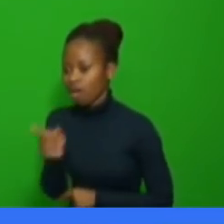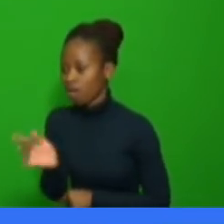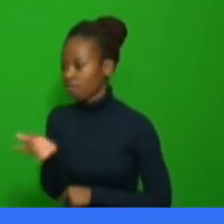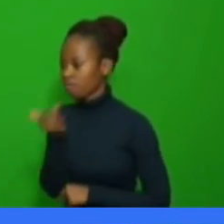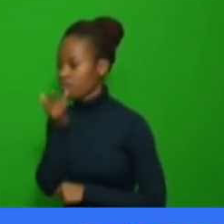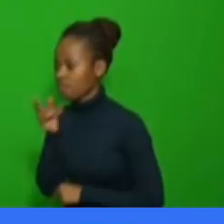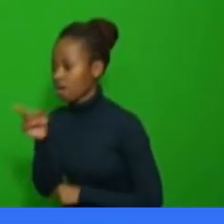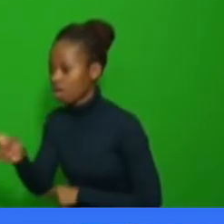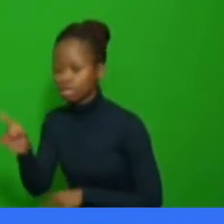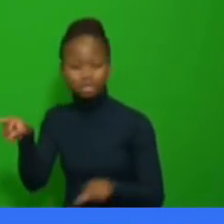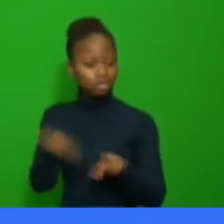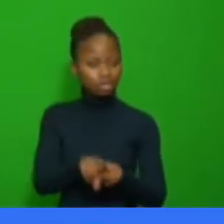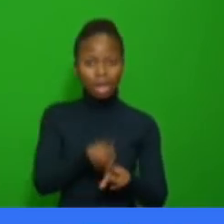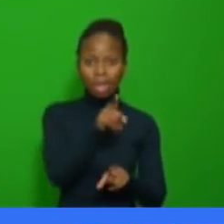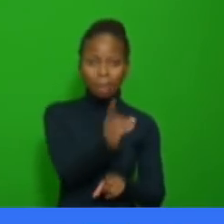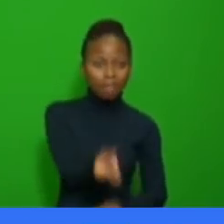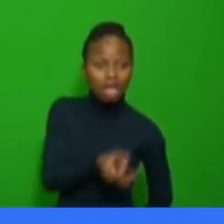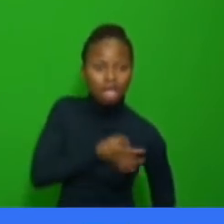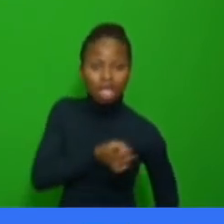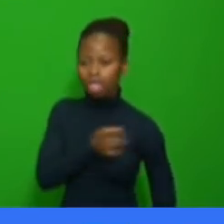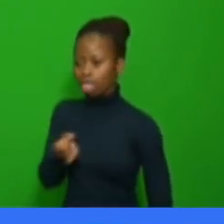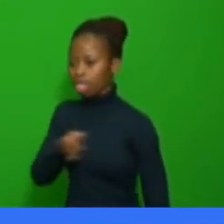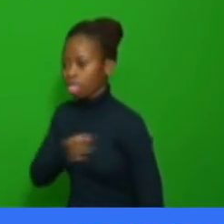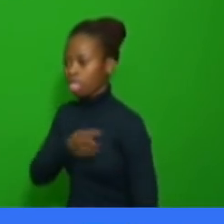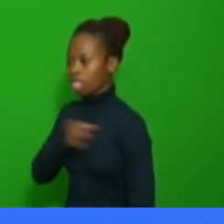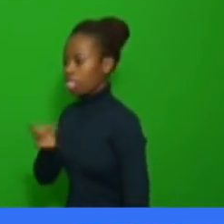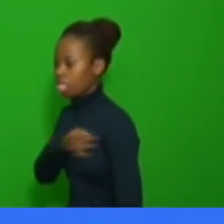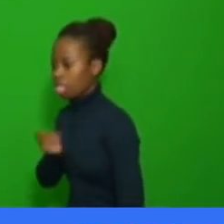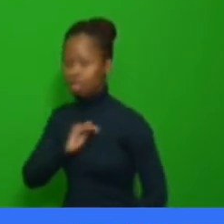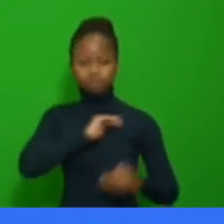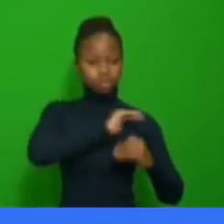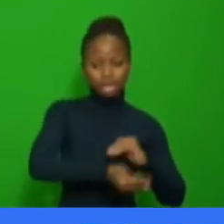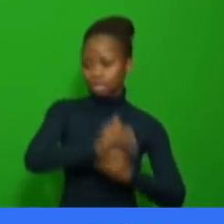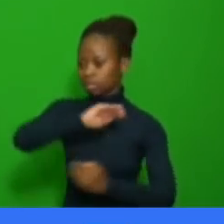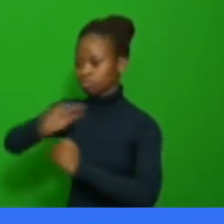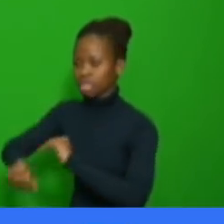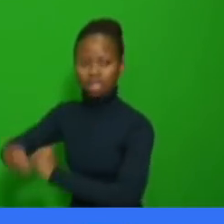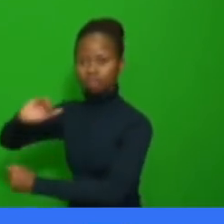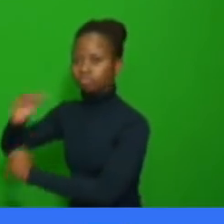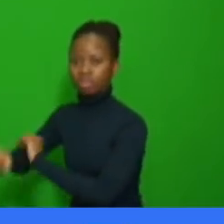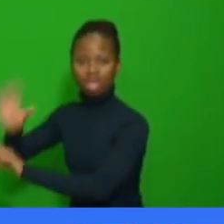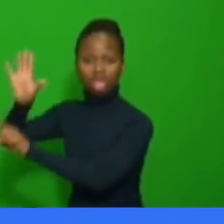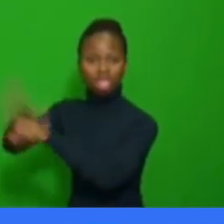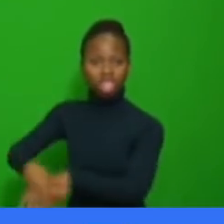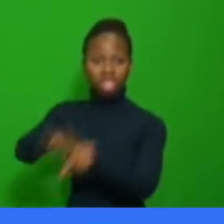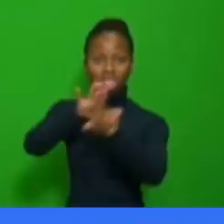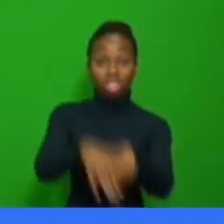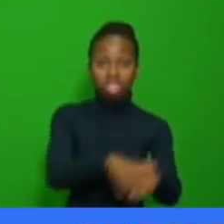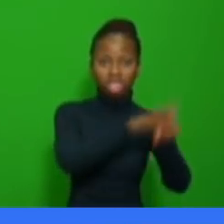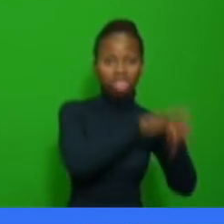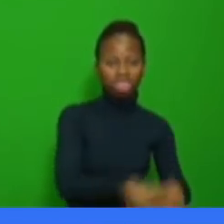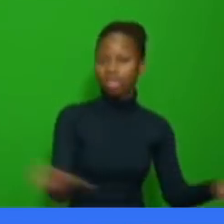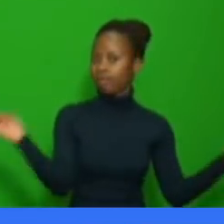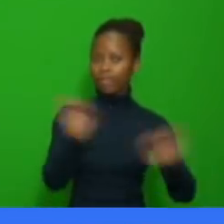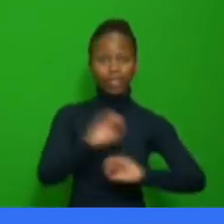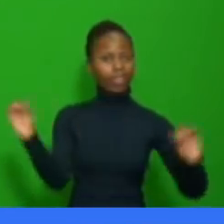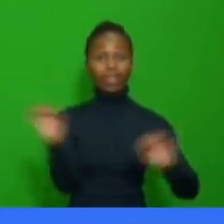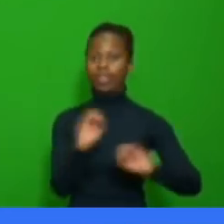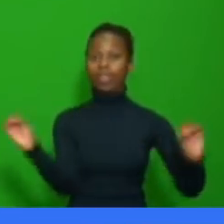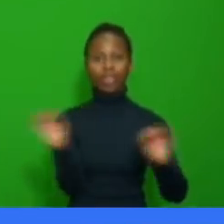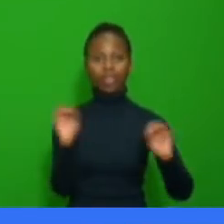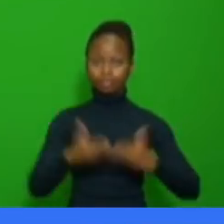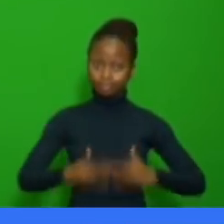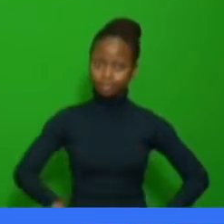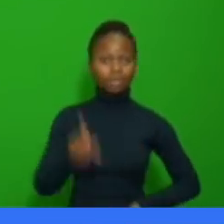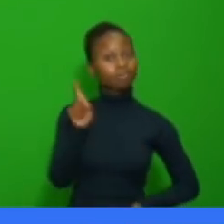or prejudice. That is our task as the functionaries of a central bank. The